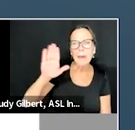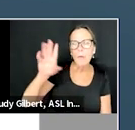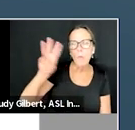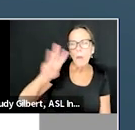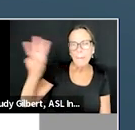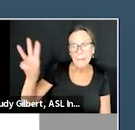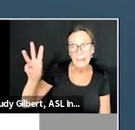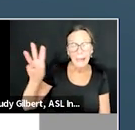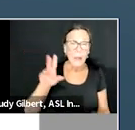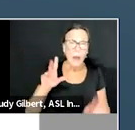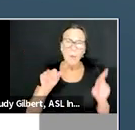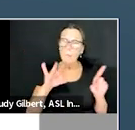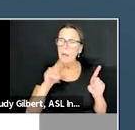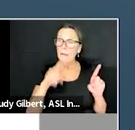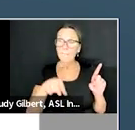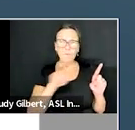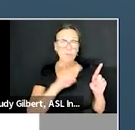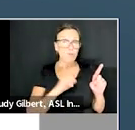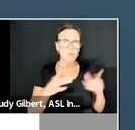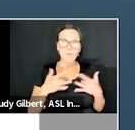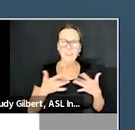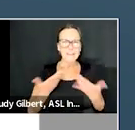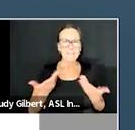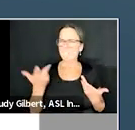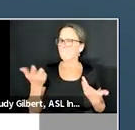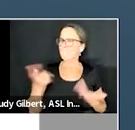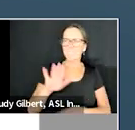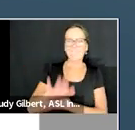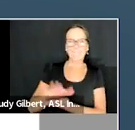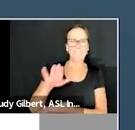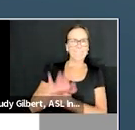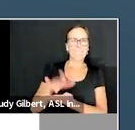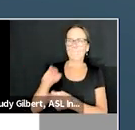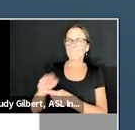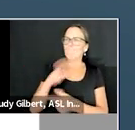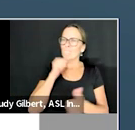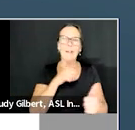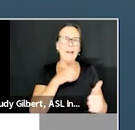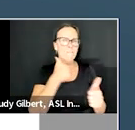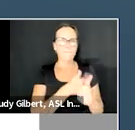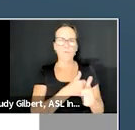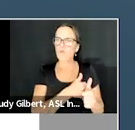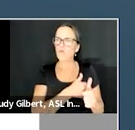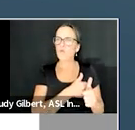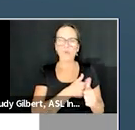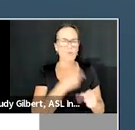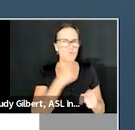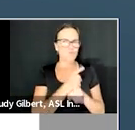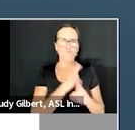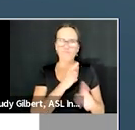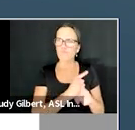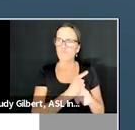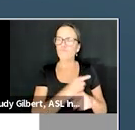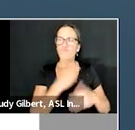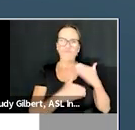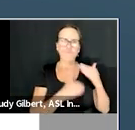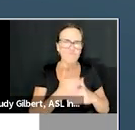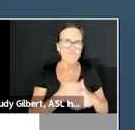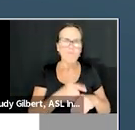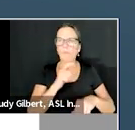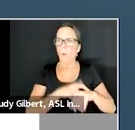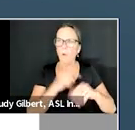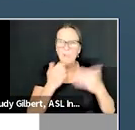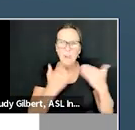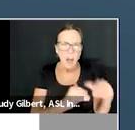And if you feel that a school or a district is not following procedure in terms of timelines or